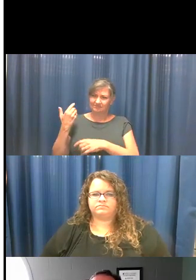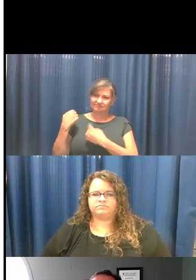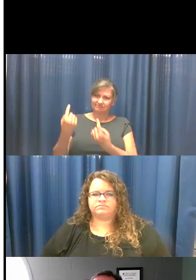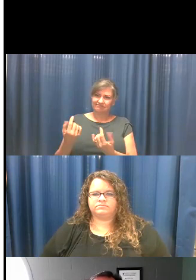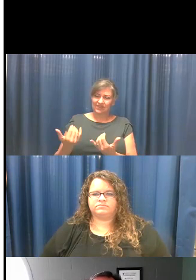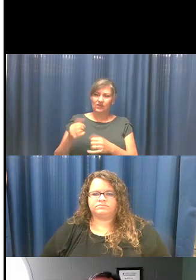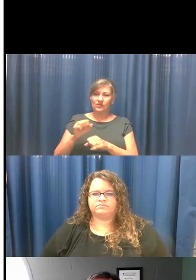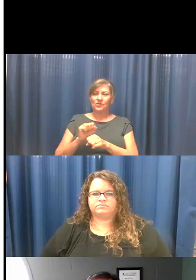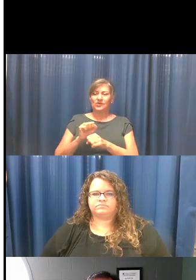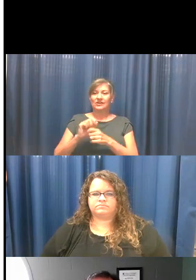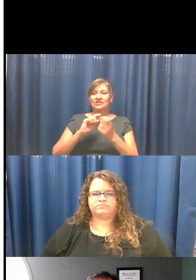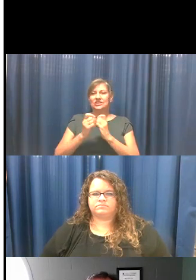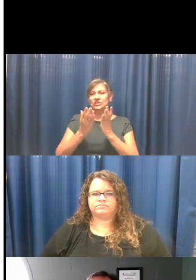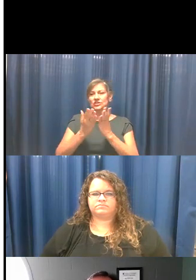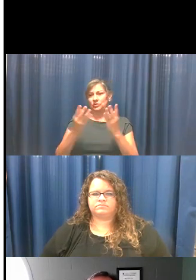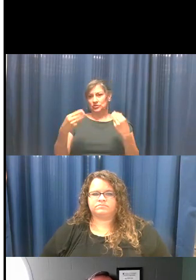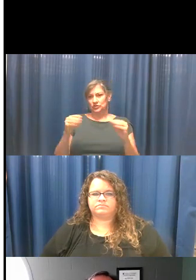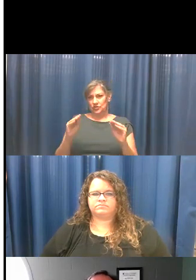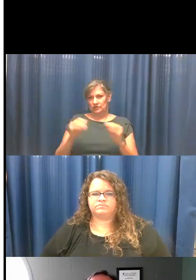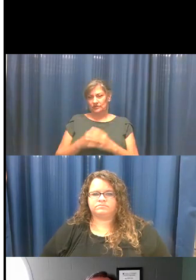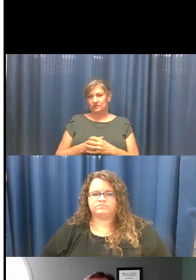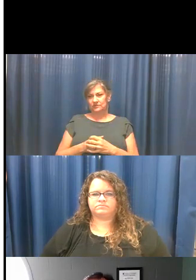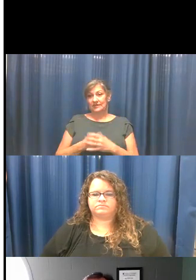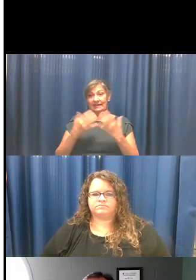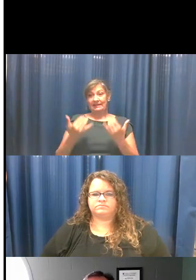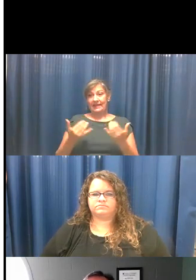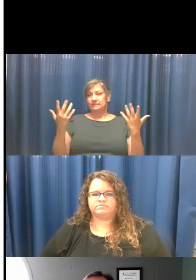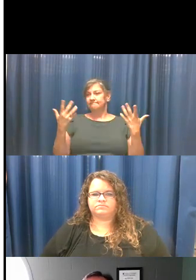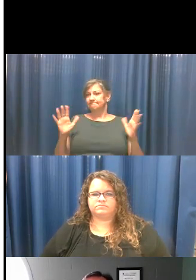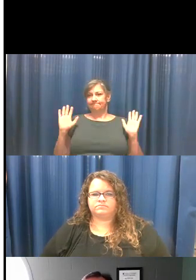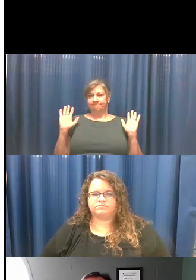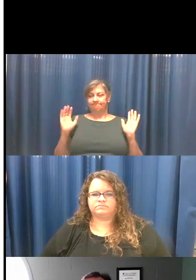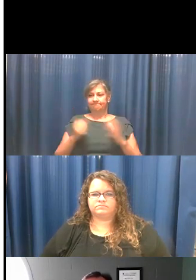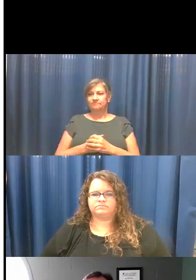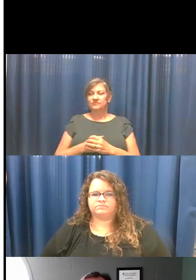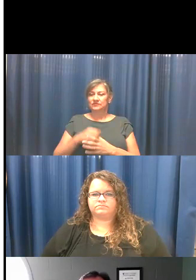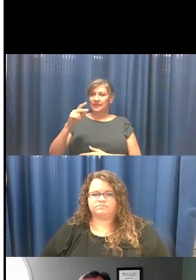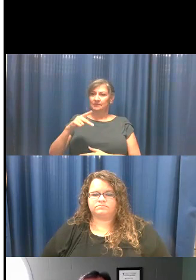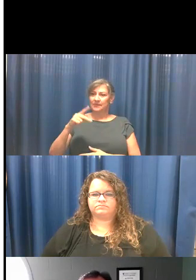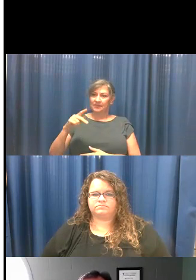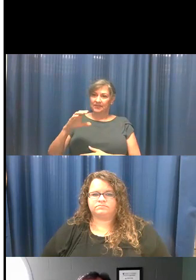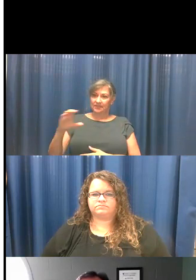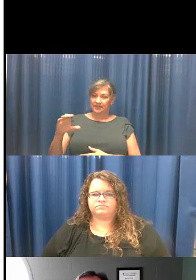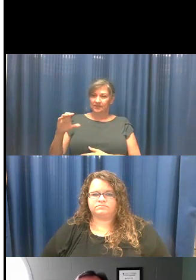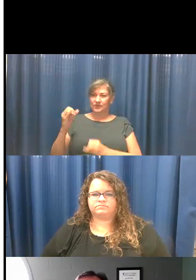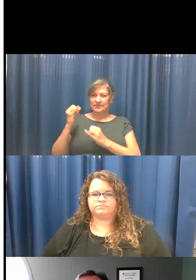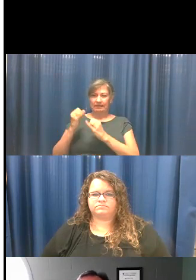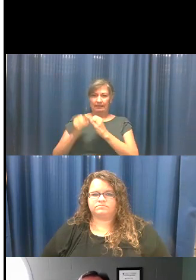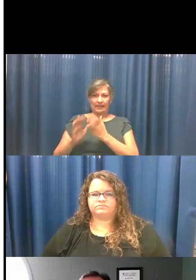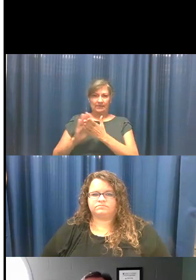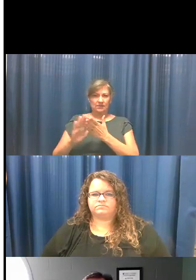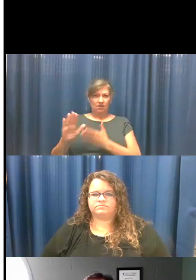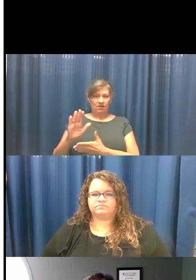on making changes to our bookstore, and those are now in place. So Pikes Peak Community College was the last college